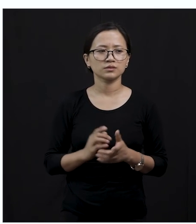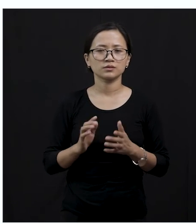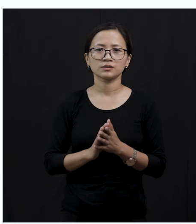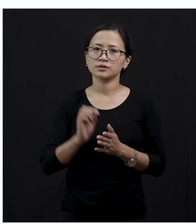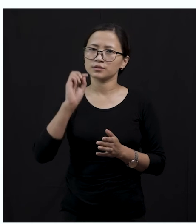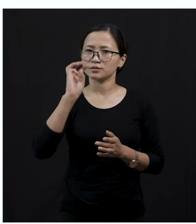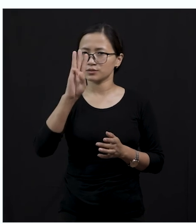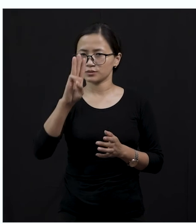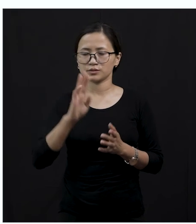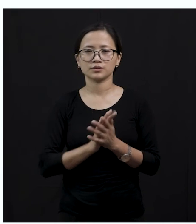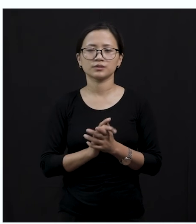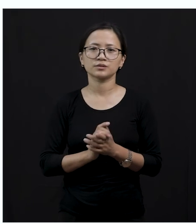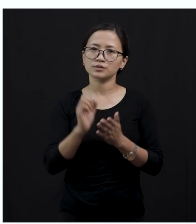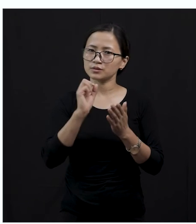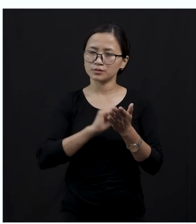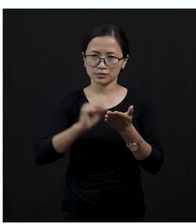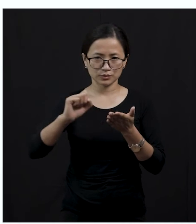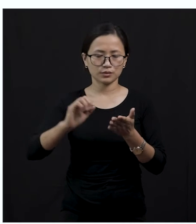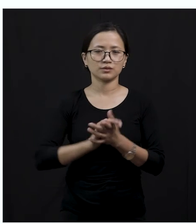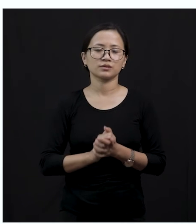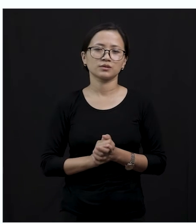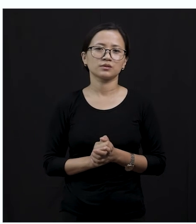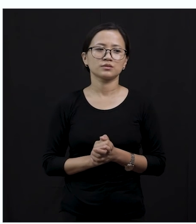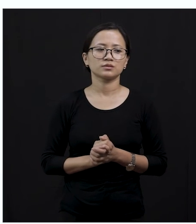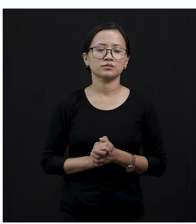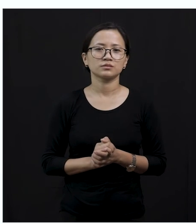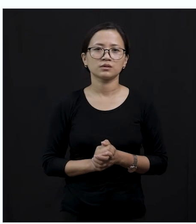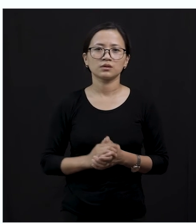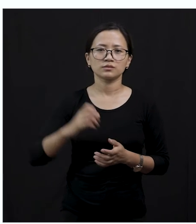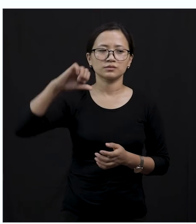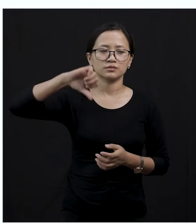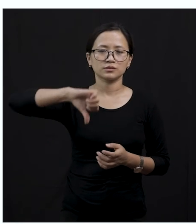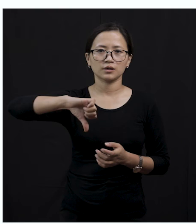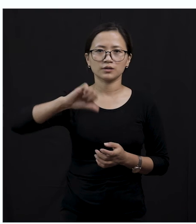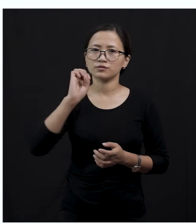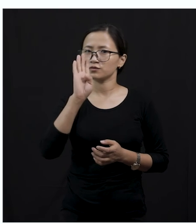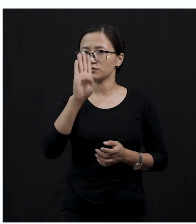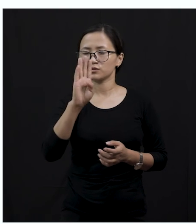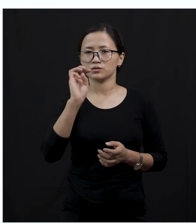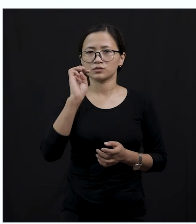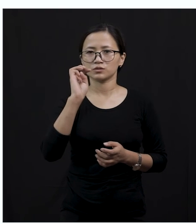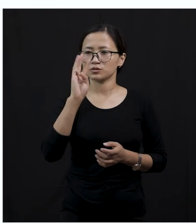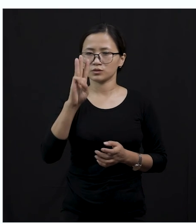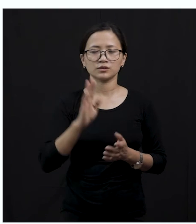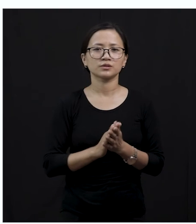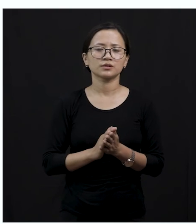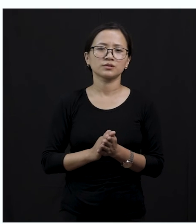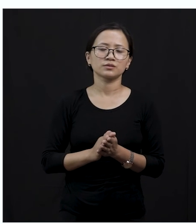finally 3 is remaining. So we will write 3. So here we can see that we are decreasing the